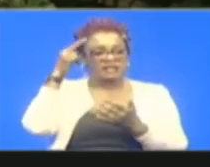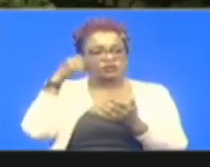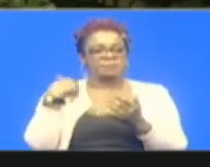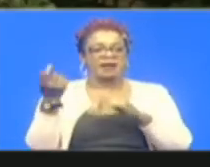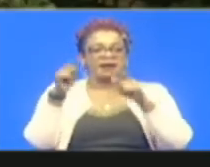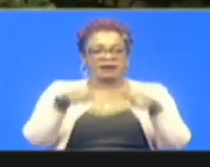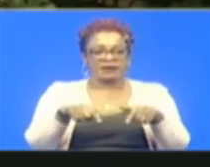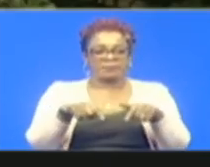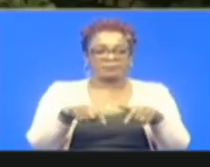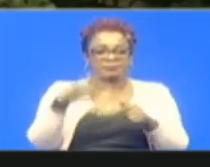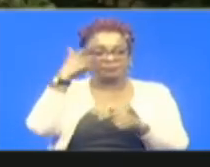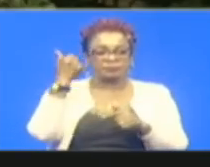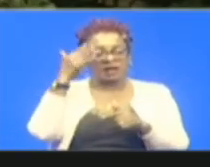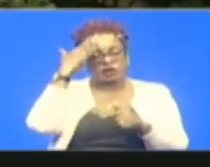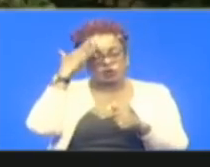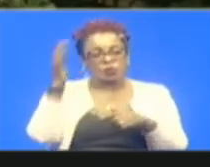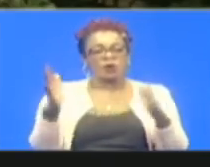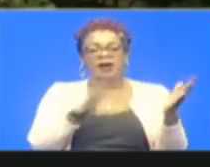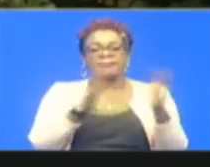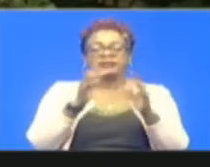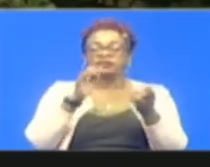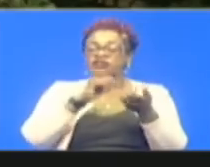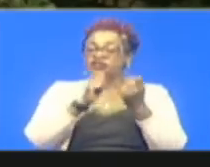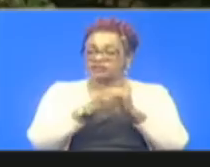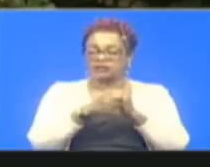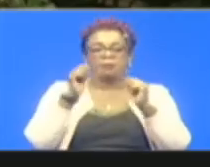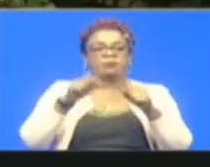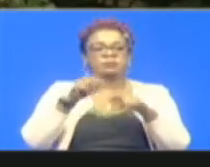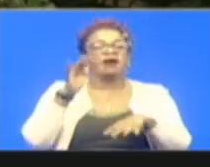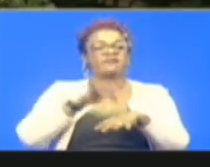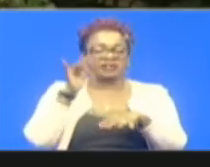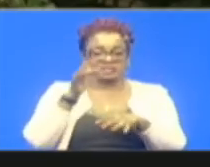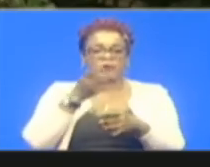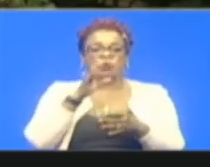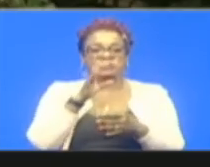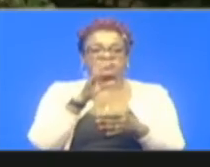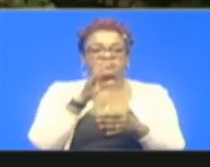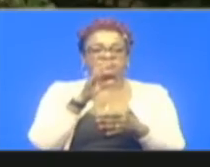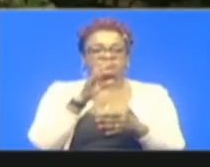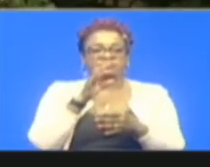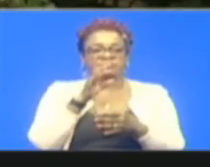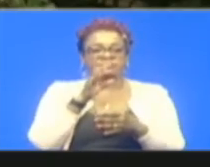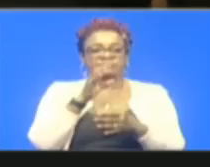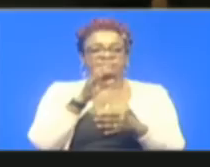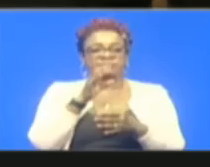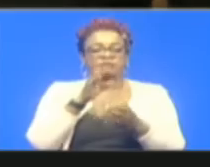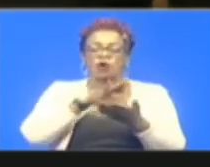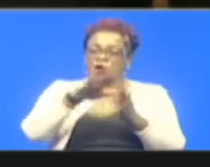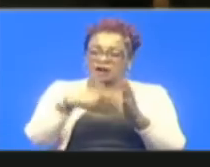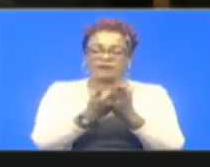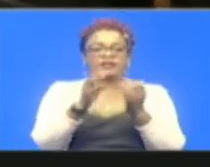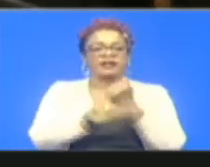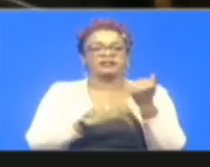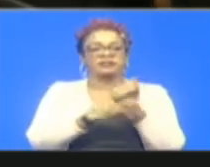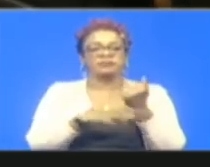I felt climate change was going to affect the water availability all over the country. So we're finding all the